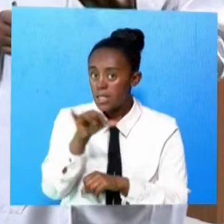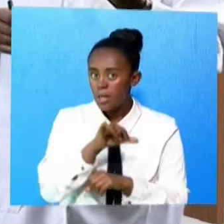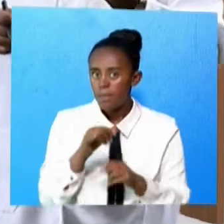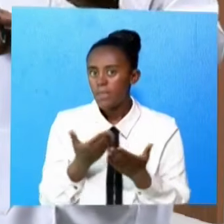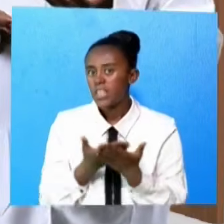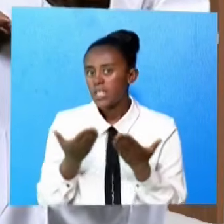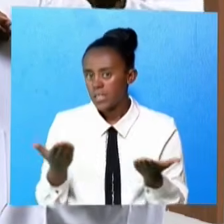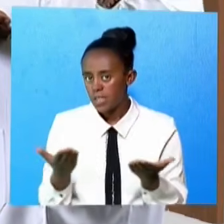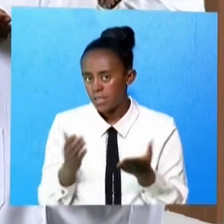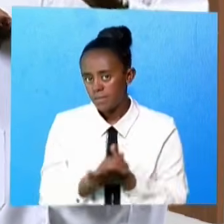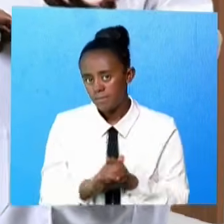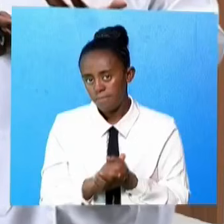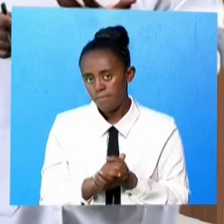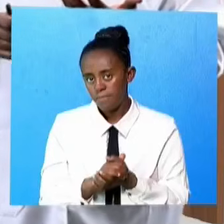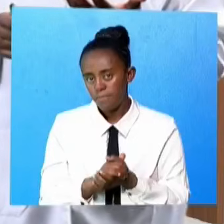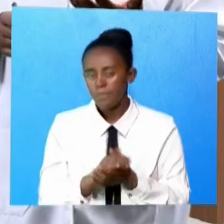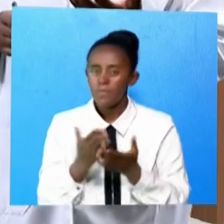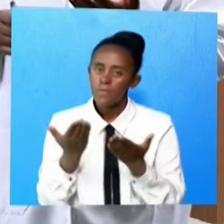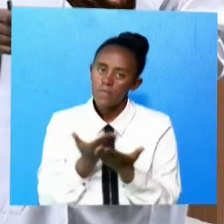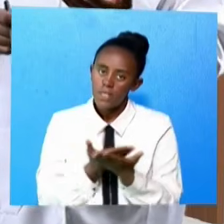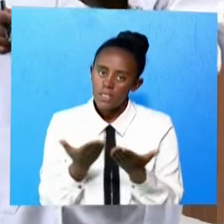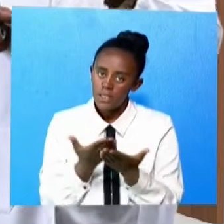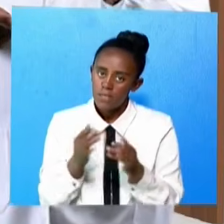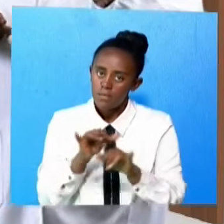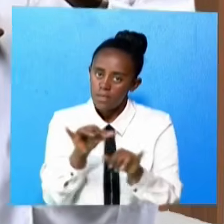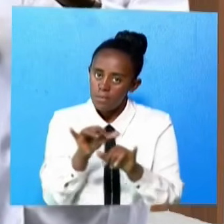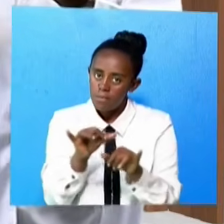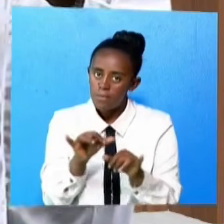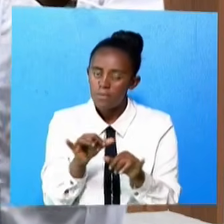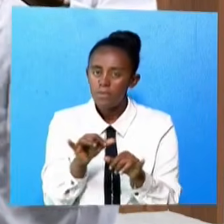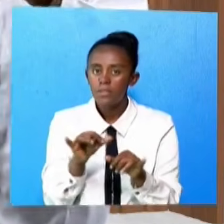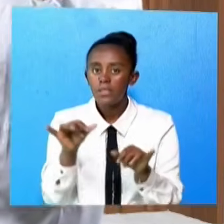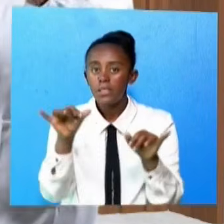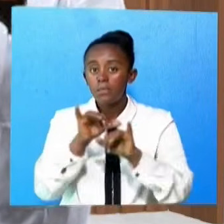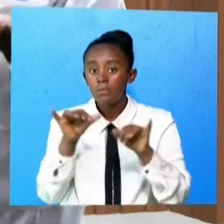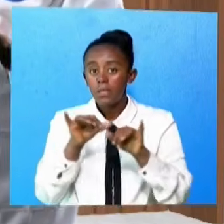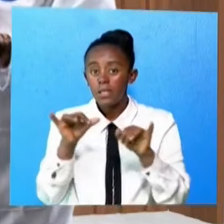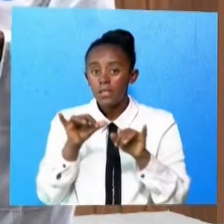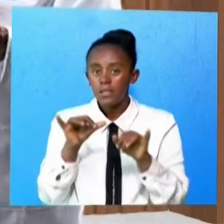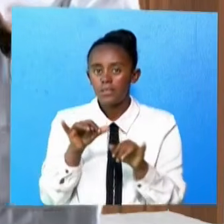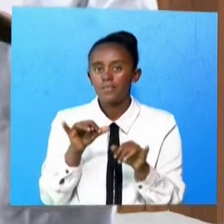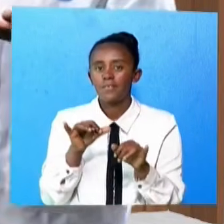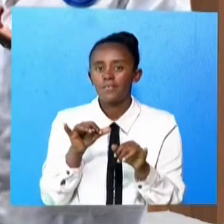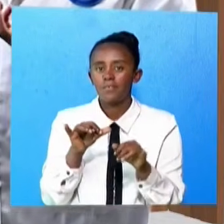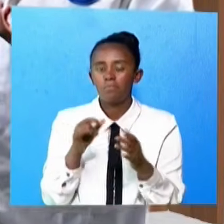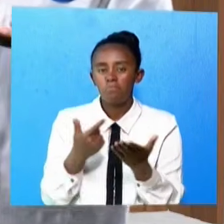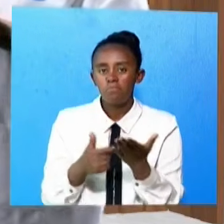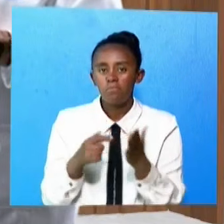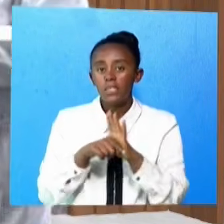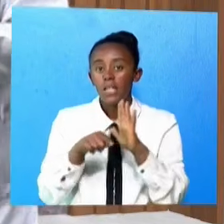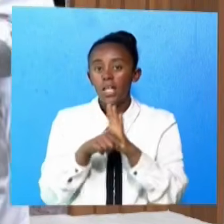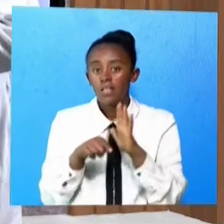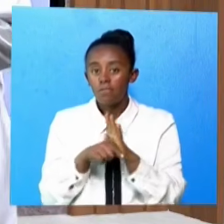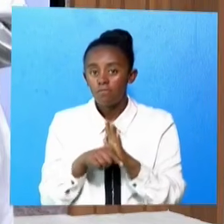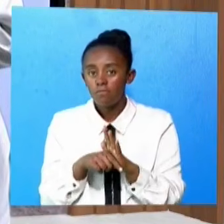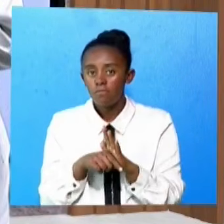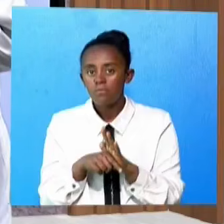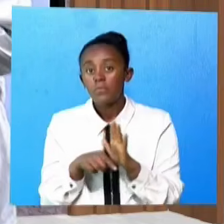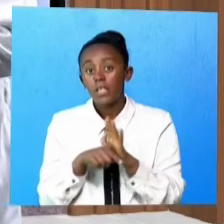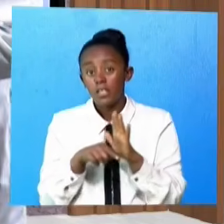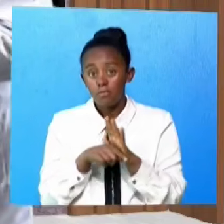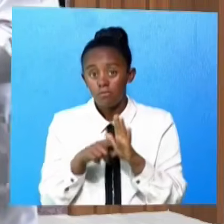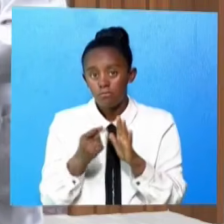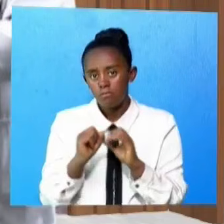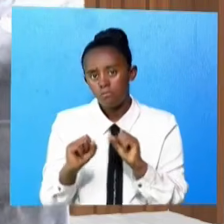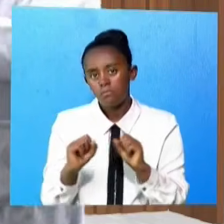things, similar things. But that similarity in some extent is, if that's negative, it can also be